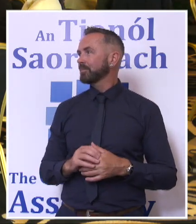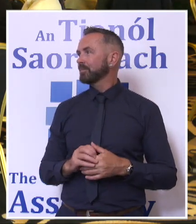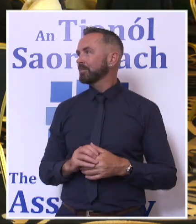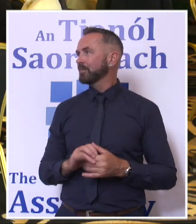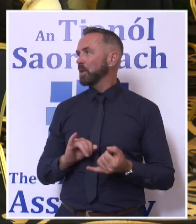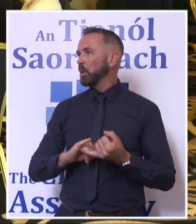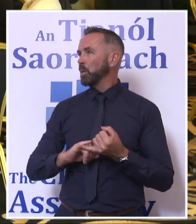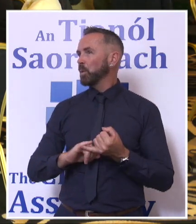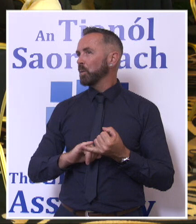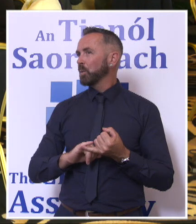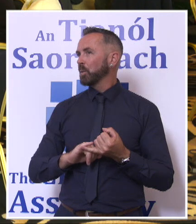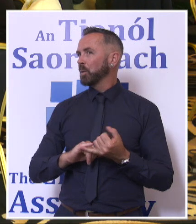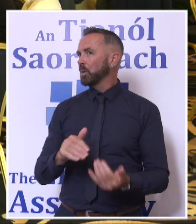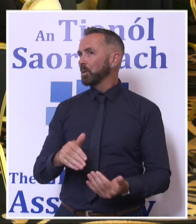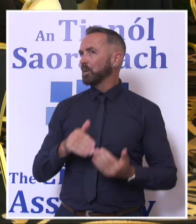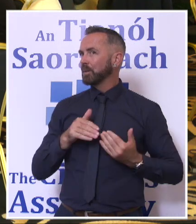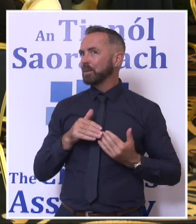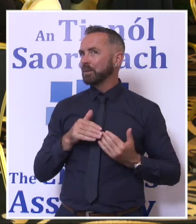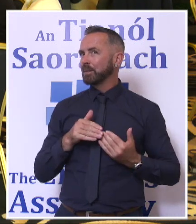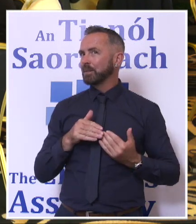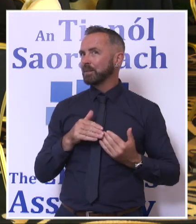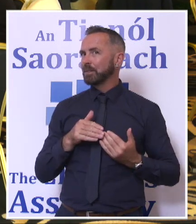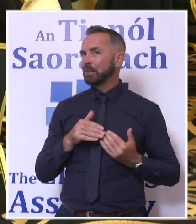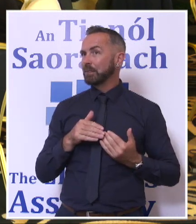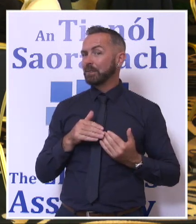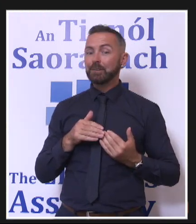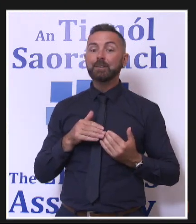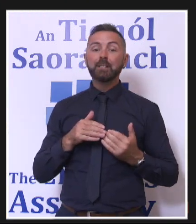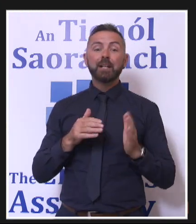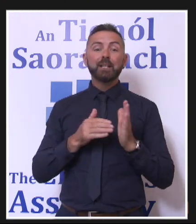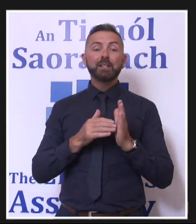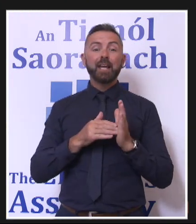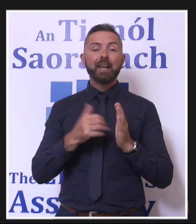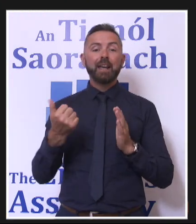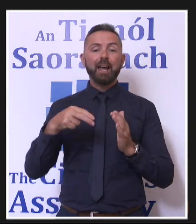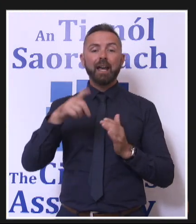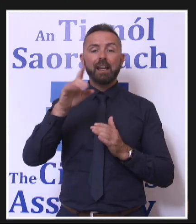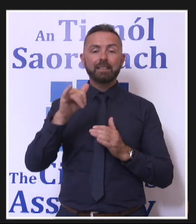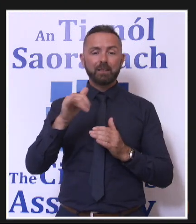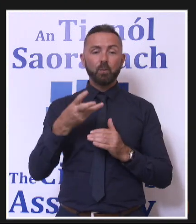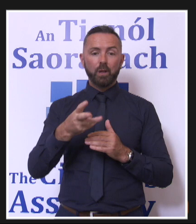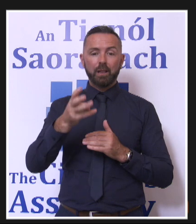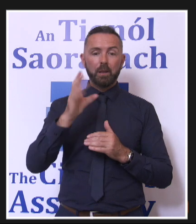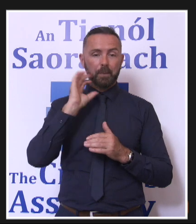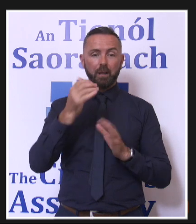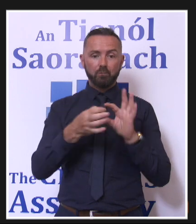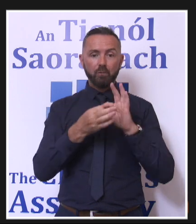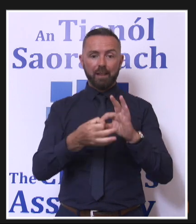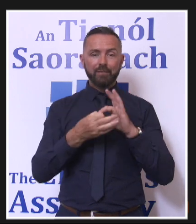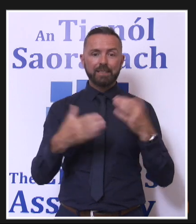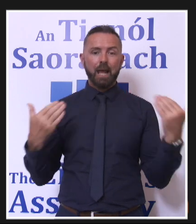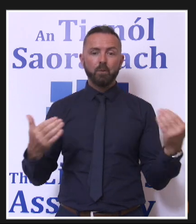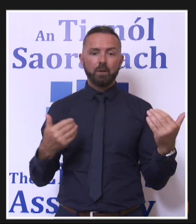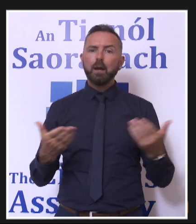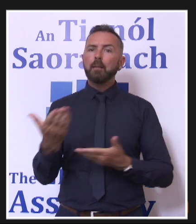Shall I jump in? Okay. Any takers? Yeah, I'll jump in just because it's relevant. I'm in a discussion with the government at the